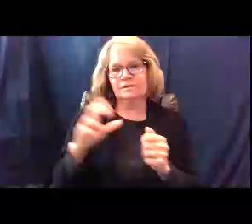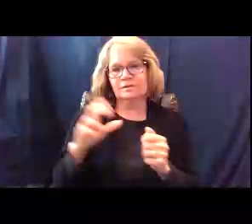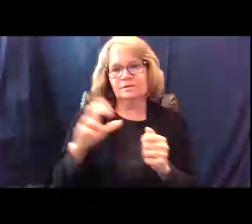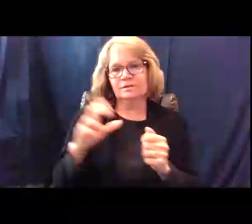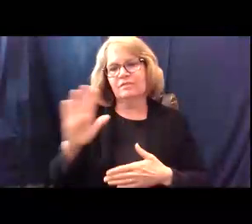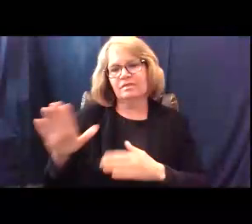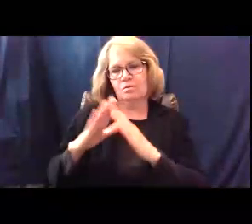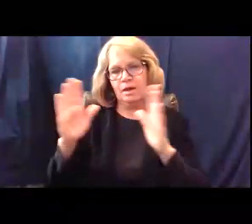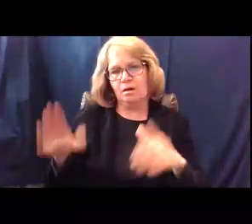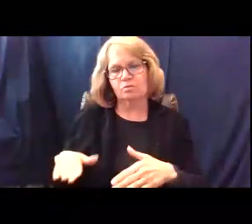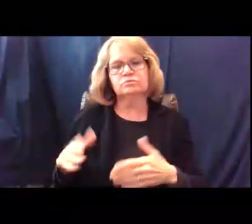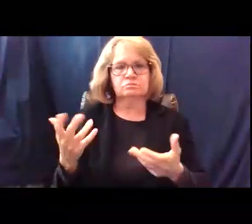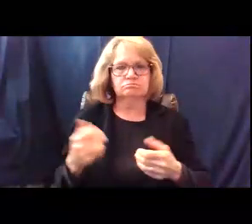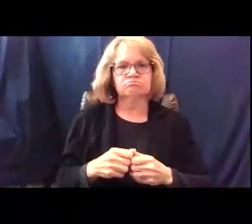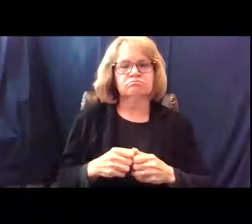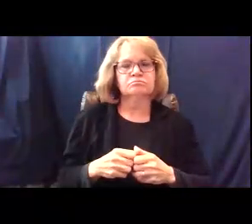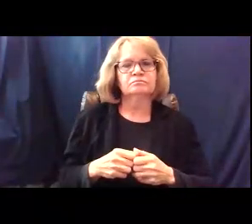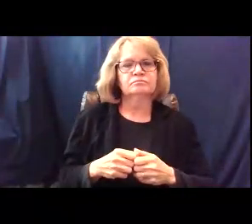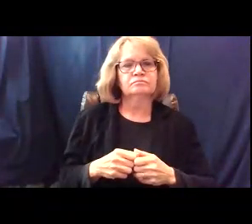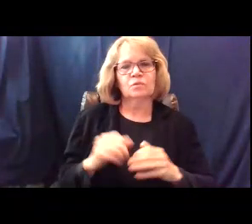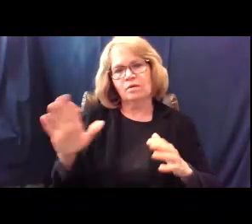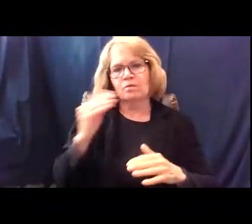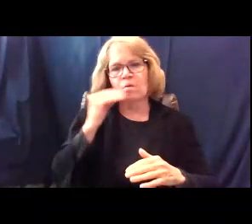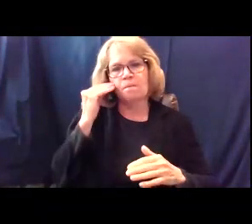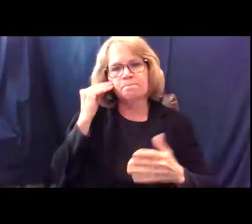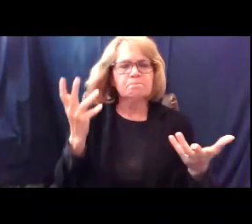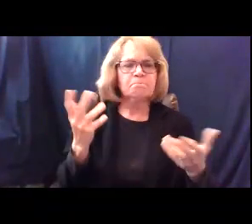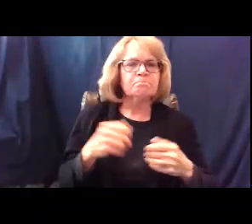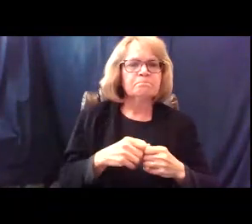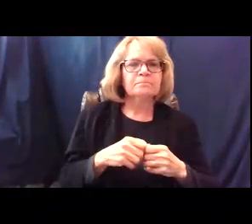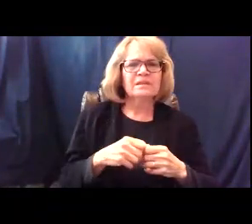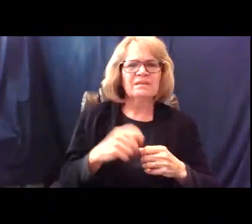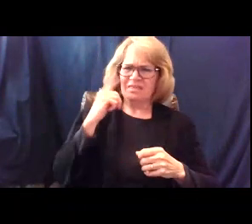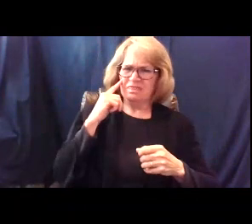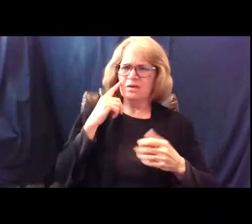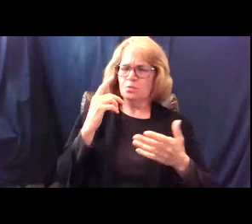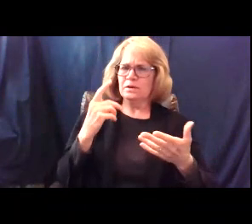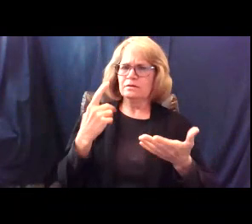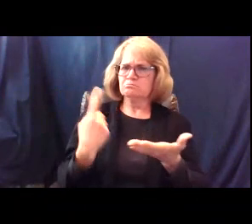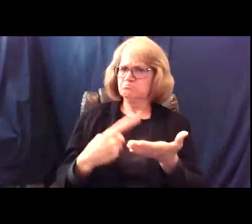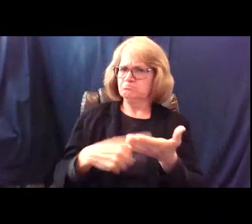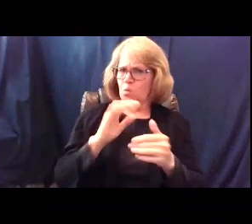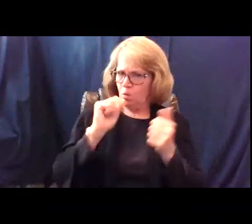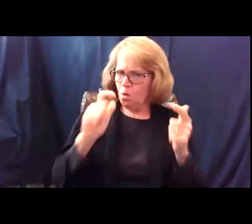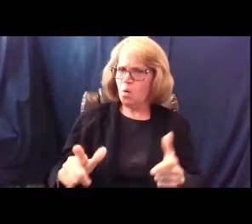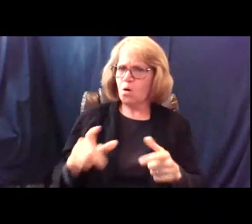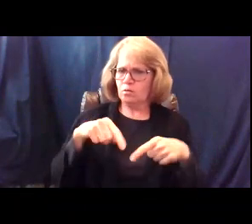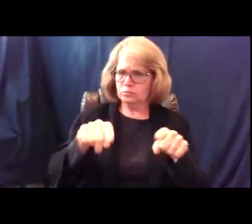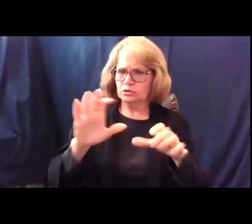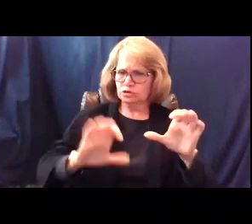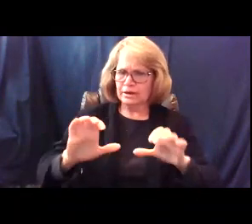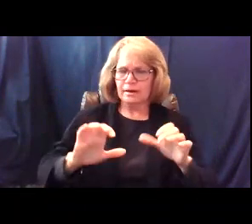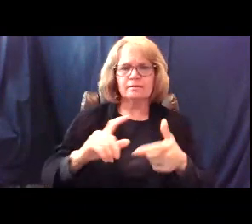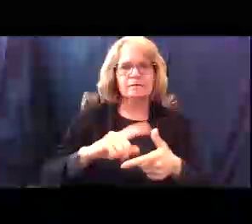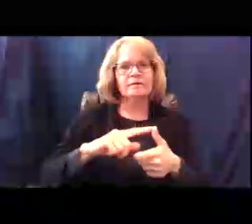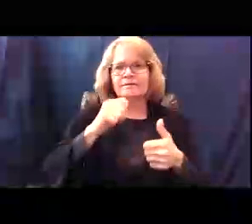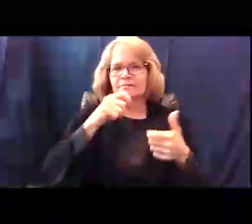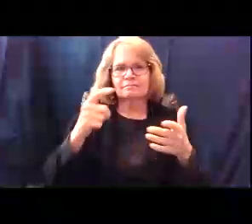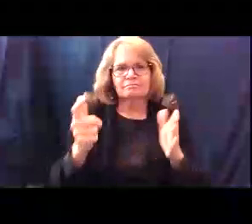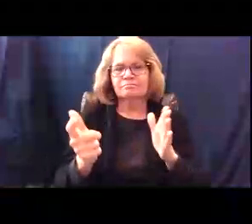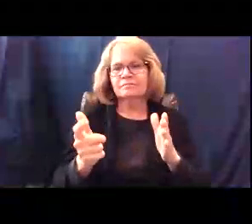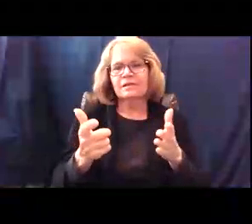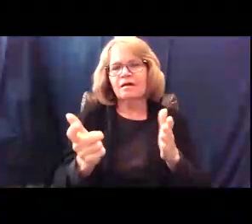housing accommodation. Examples, which I think we covered all of these in the chat, include not allowing a person